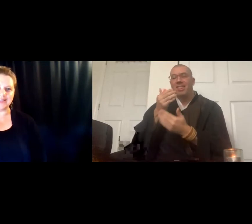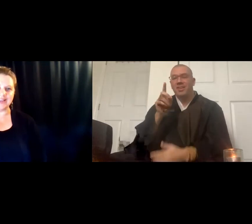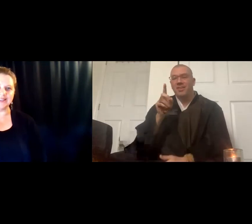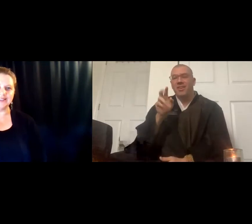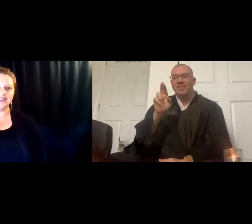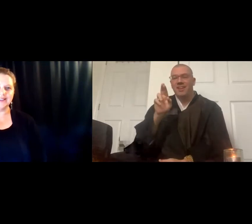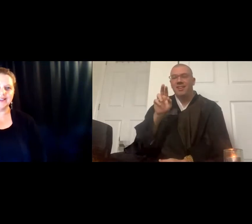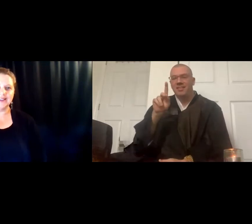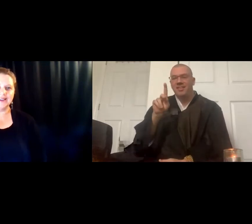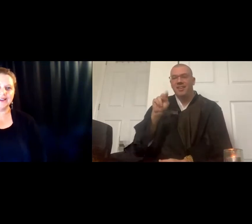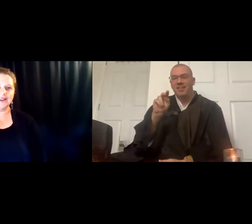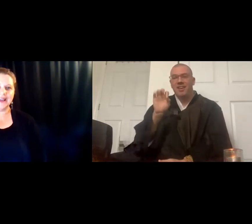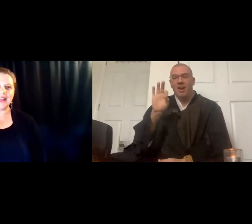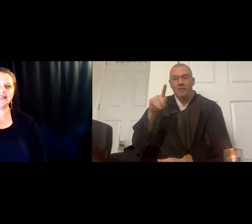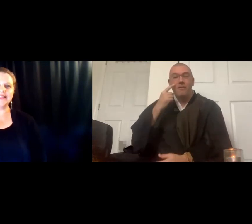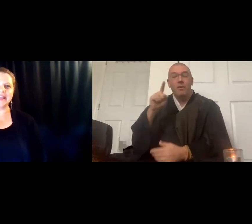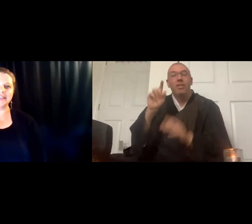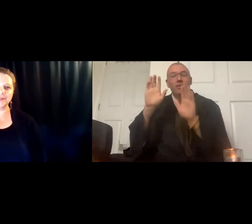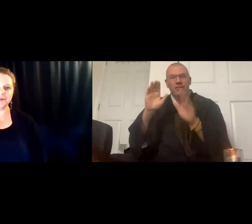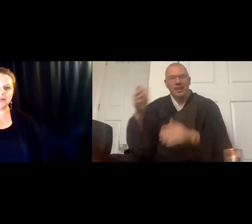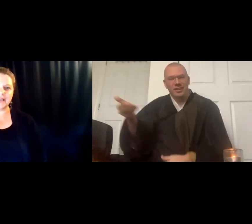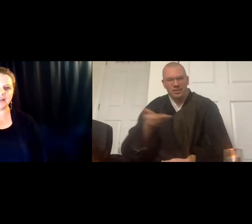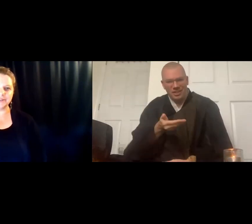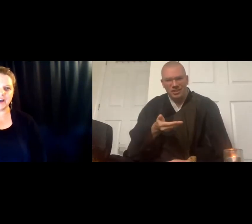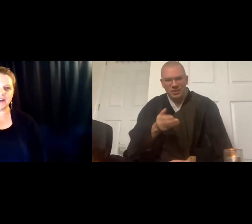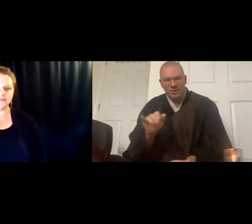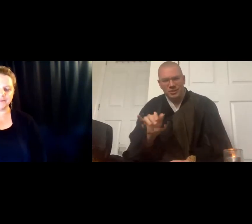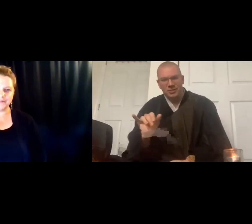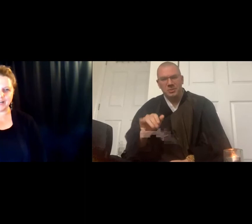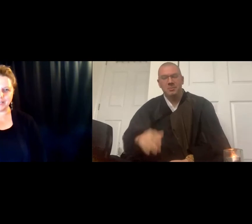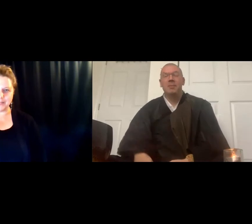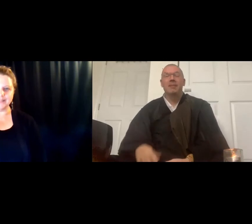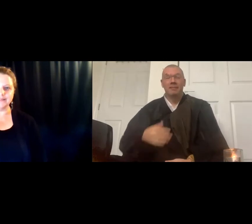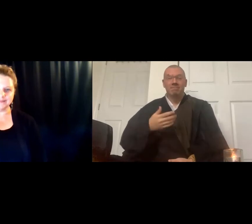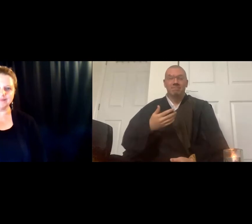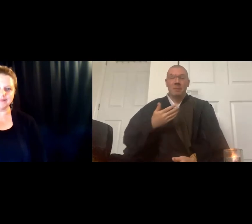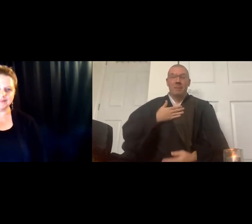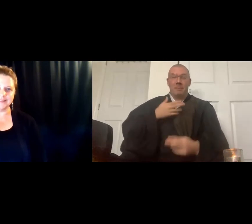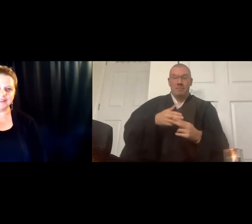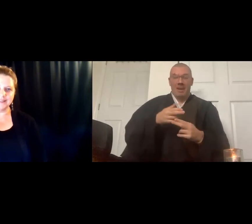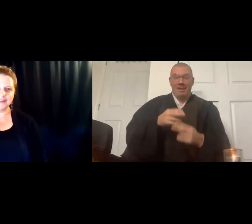us today. And thank you, Dr. Knopf, for inviting me.